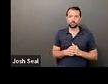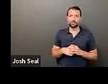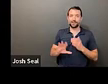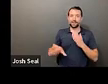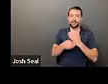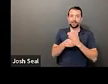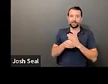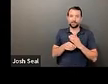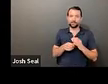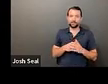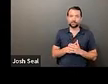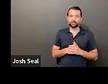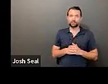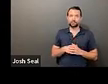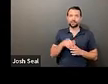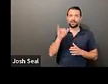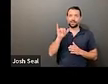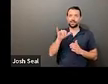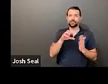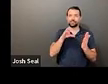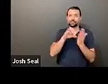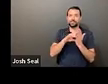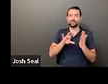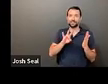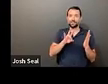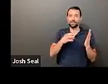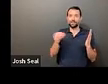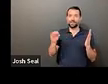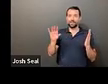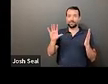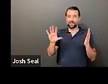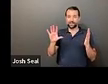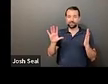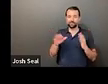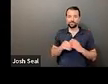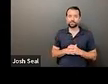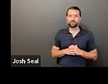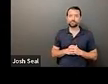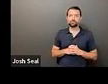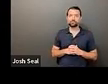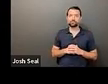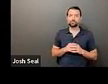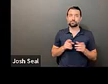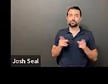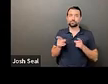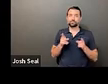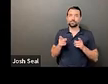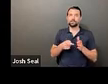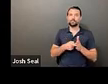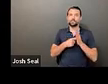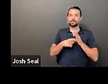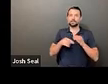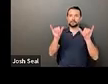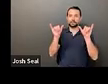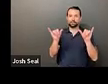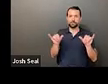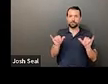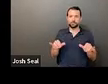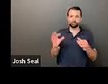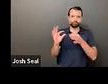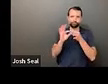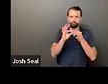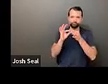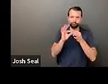section 7 to section 5. That's alignment between the service grid and the goals. Again,